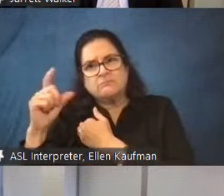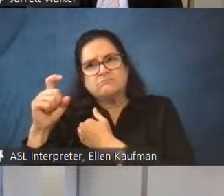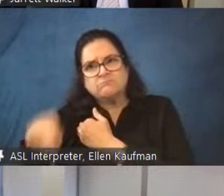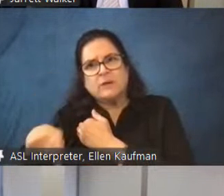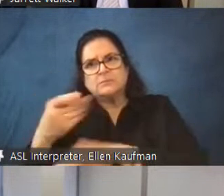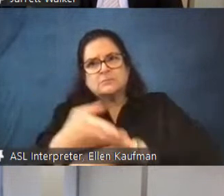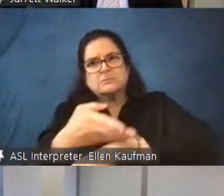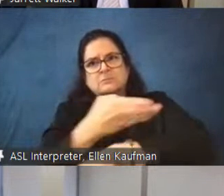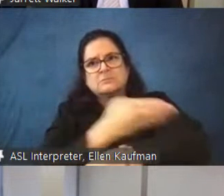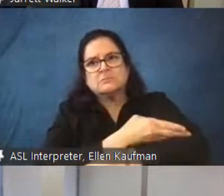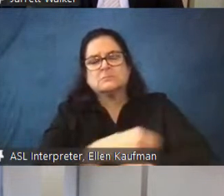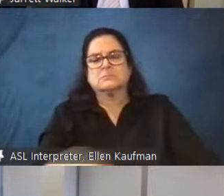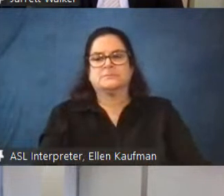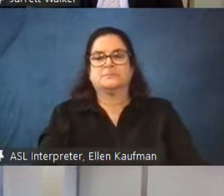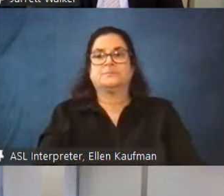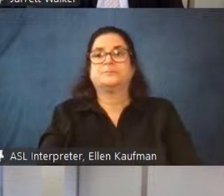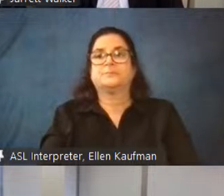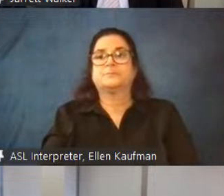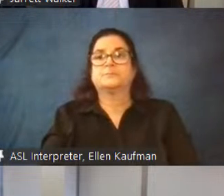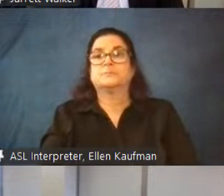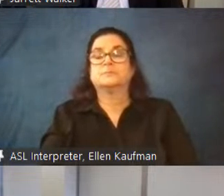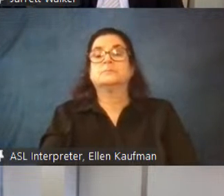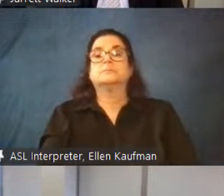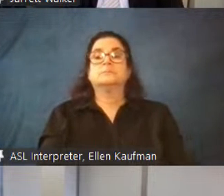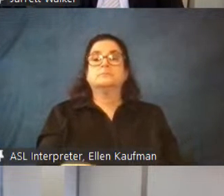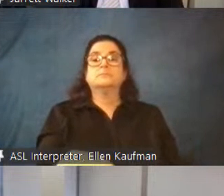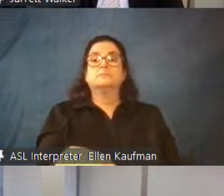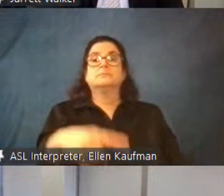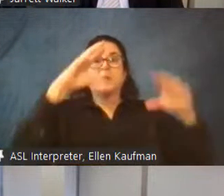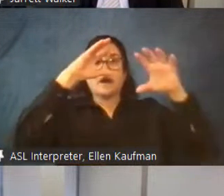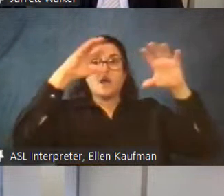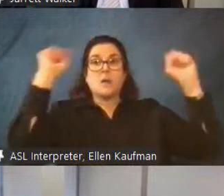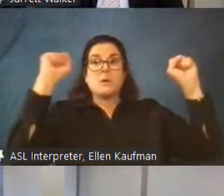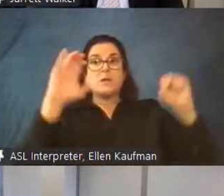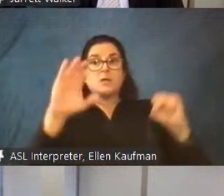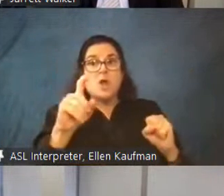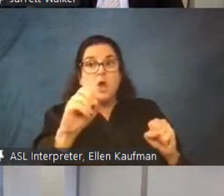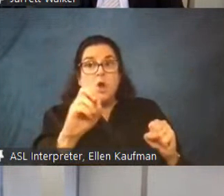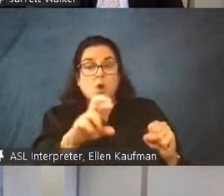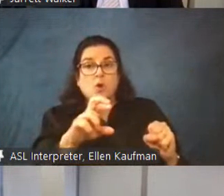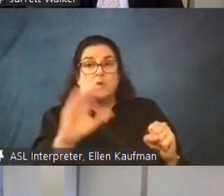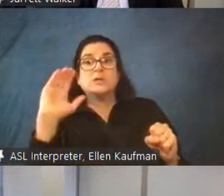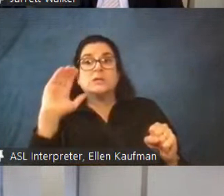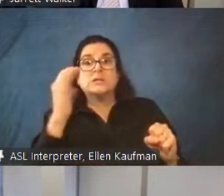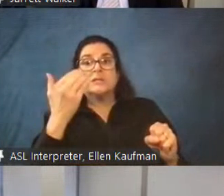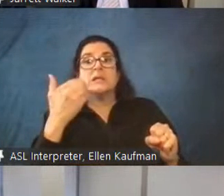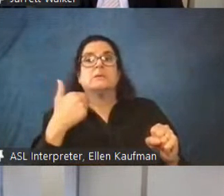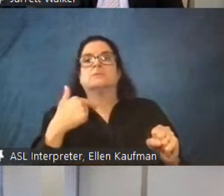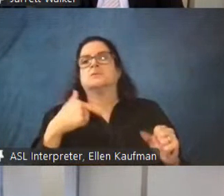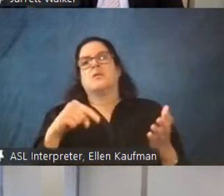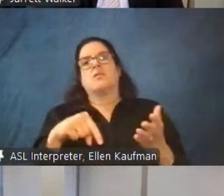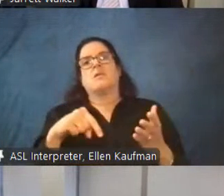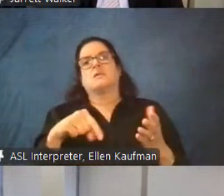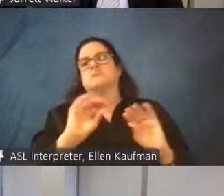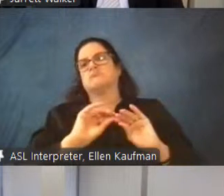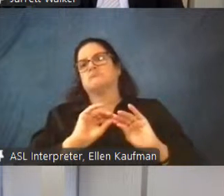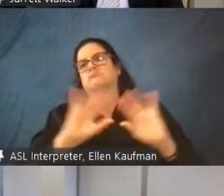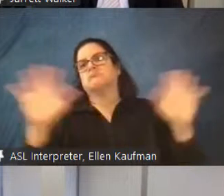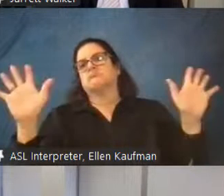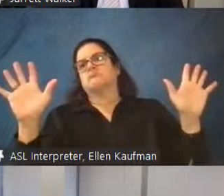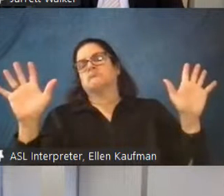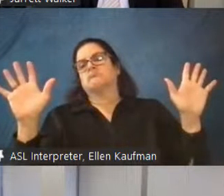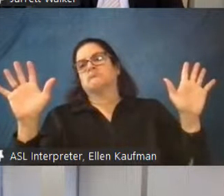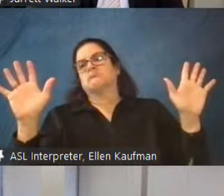President Carter, it would seem to me that this has been one of the clear-cut cases that I've seen